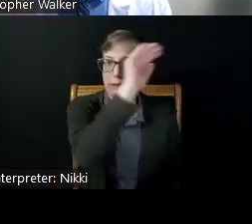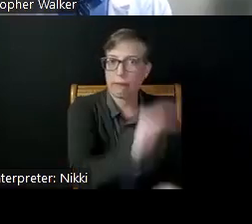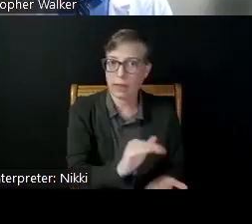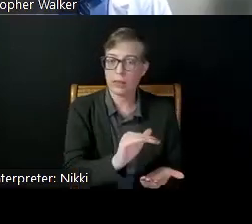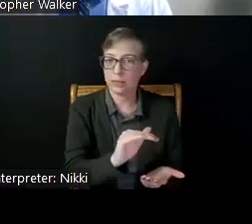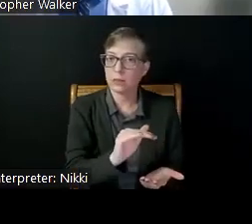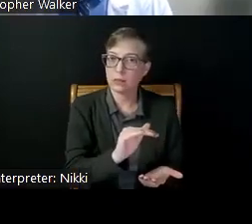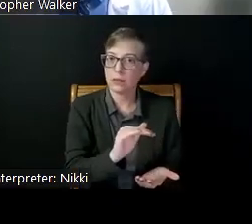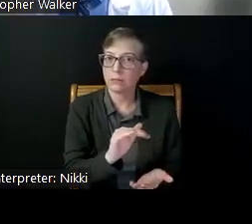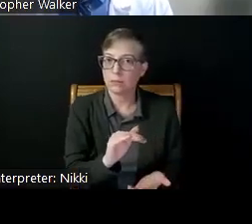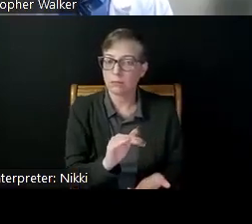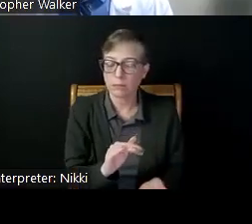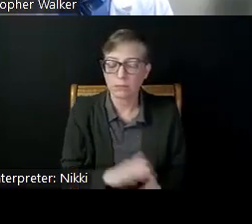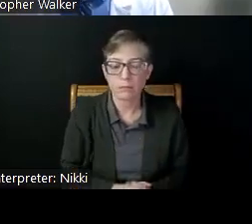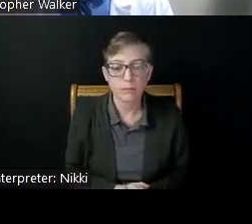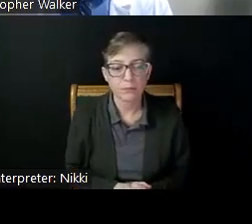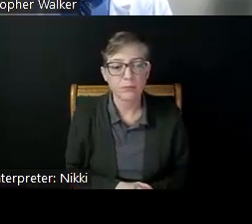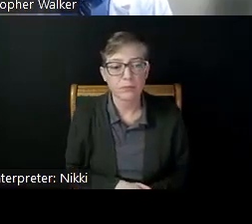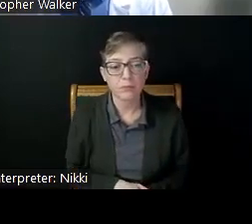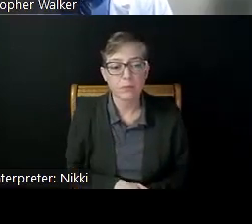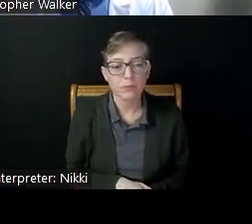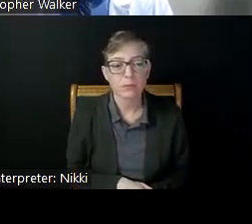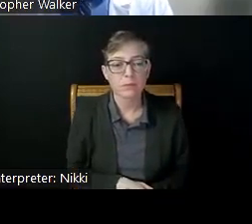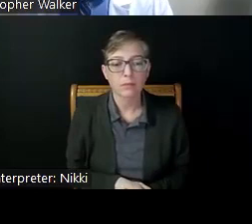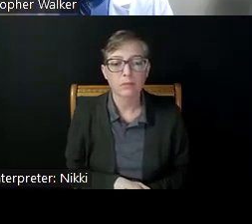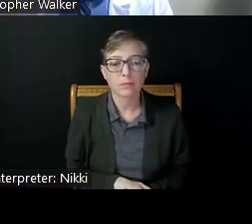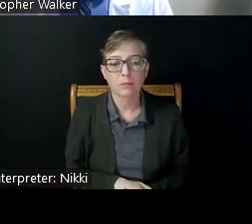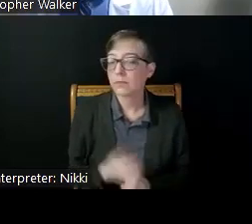cancerous lesions. And the reason behind that is because